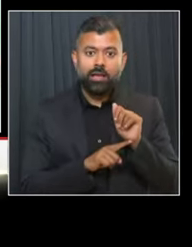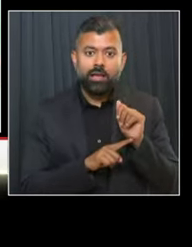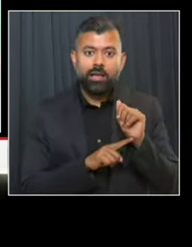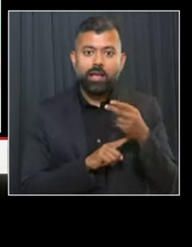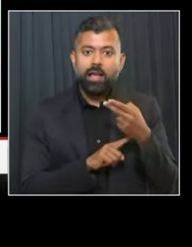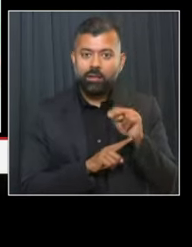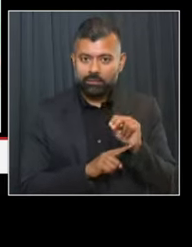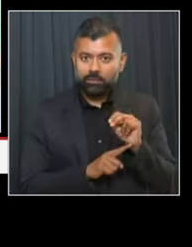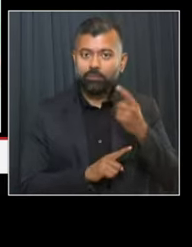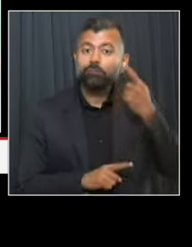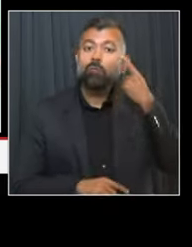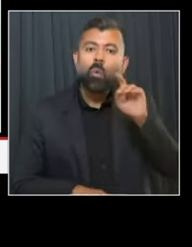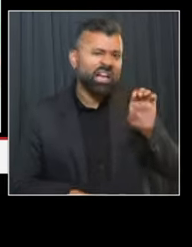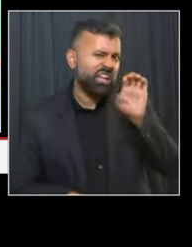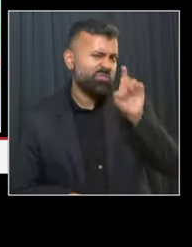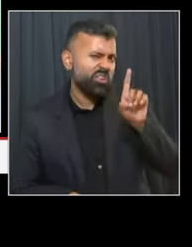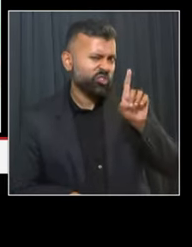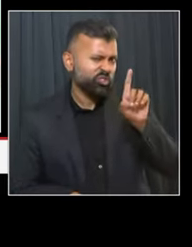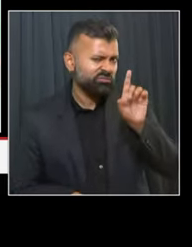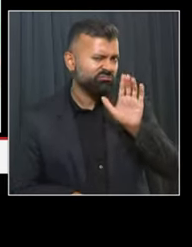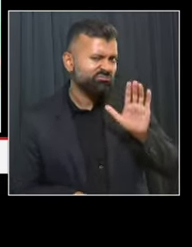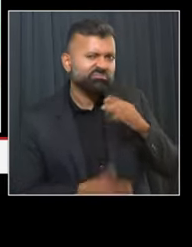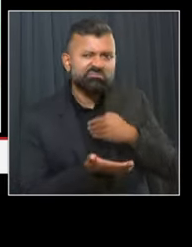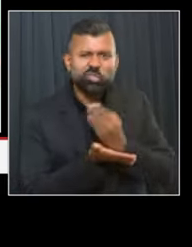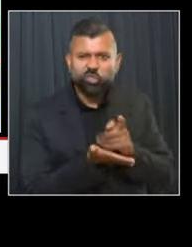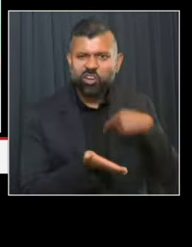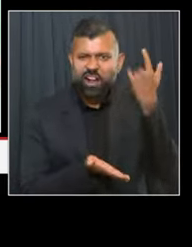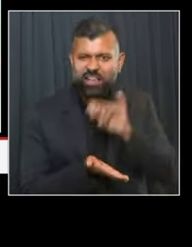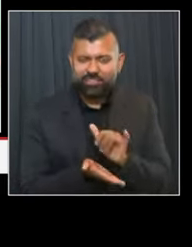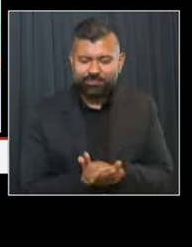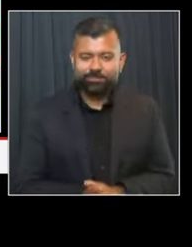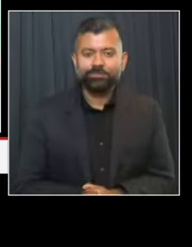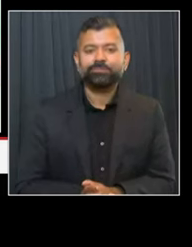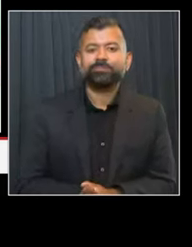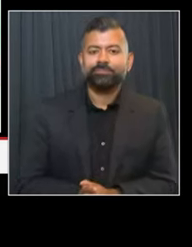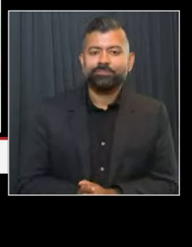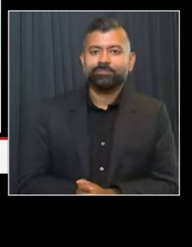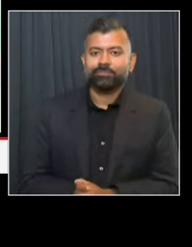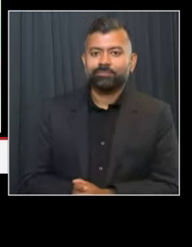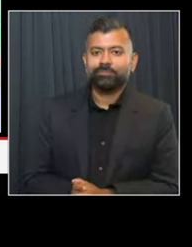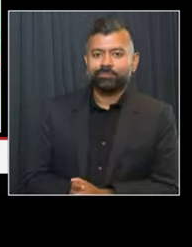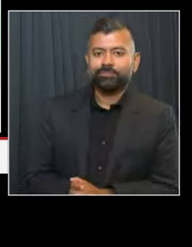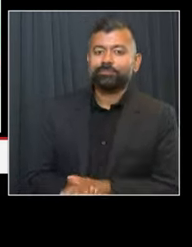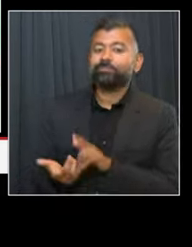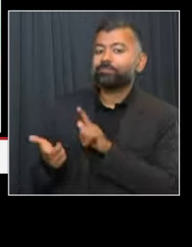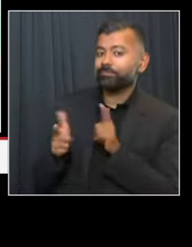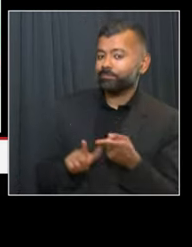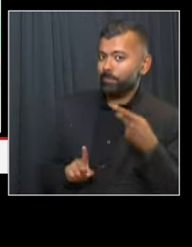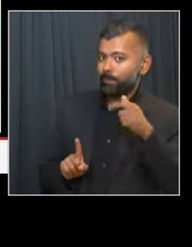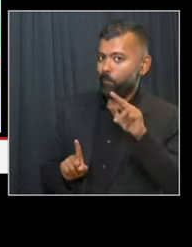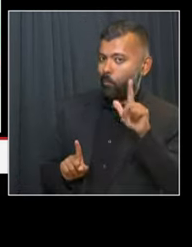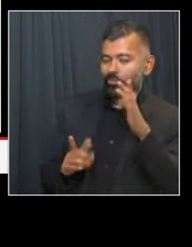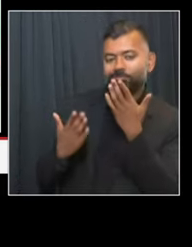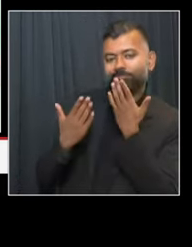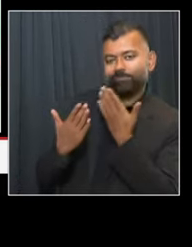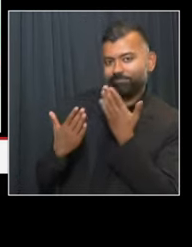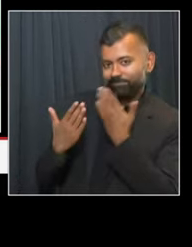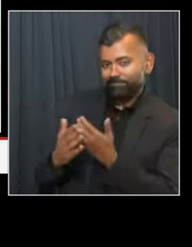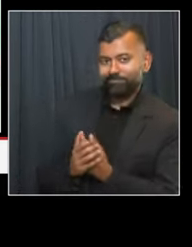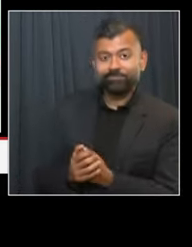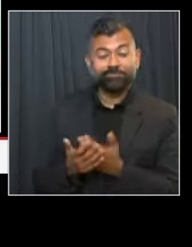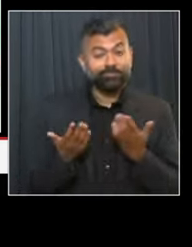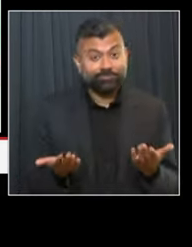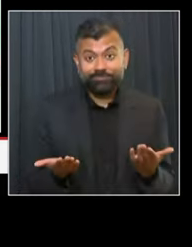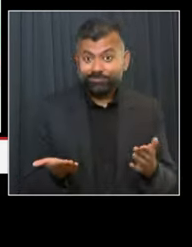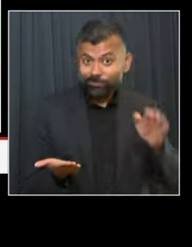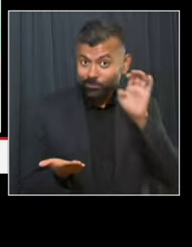take a moment to talk about the most important residents in our city's children. Schools are indeed the